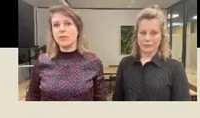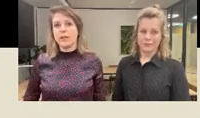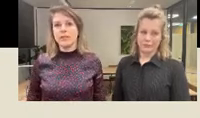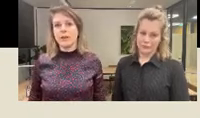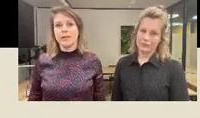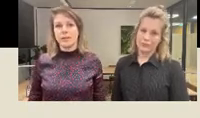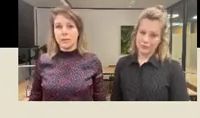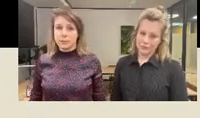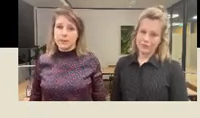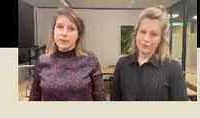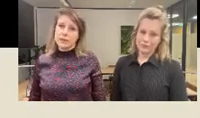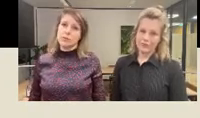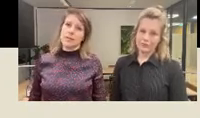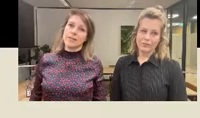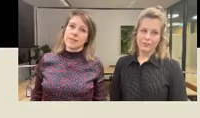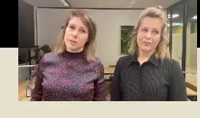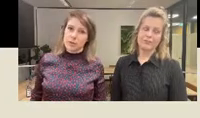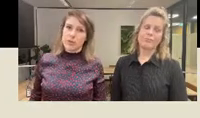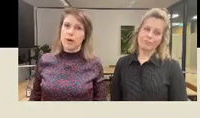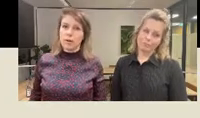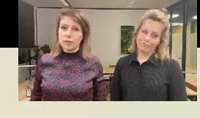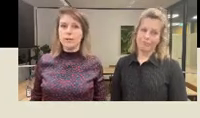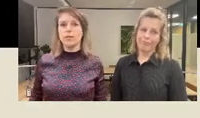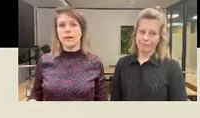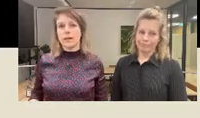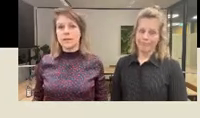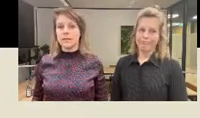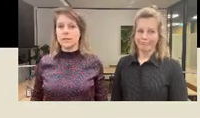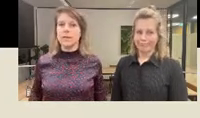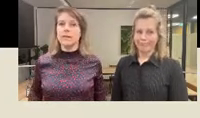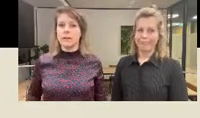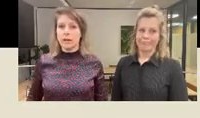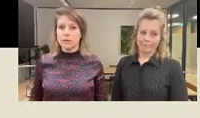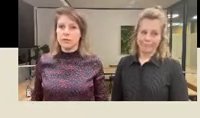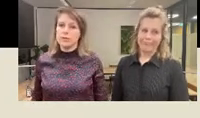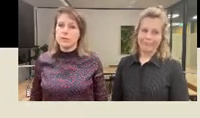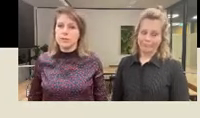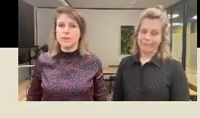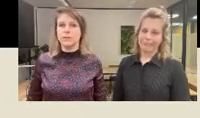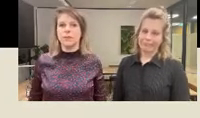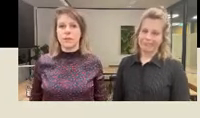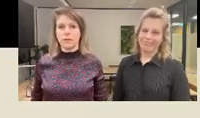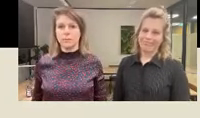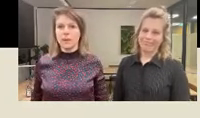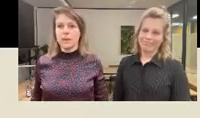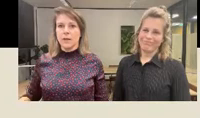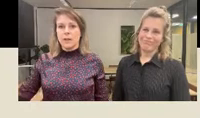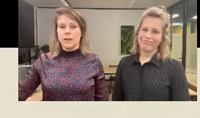the memory targeted with PE in the morning session was also again targeted in the afternoon using